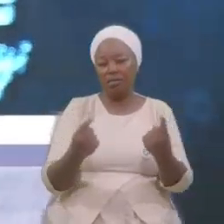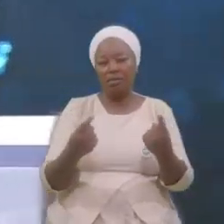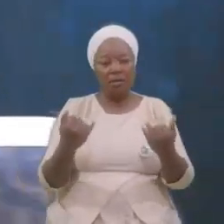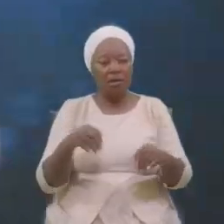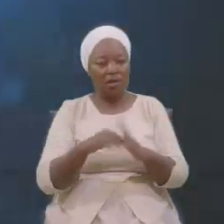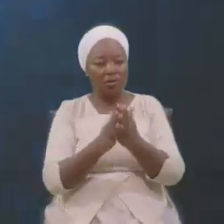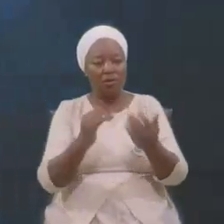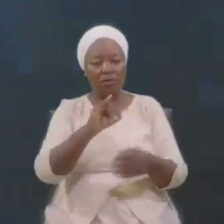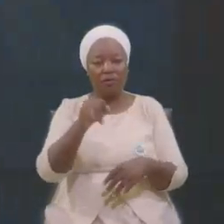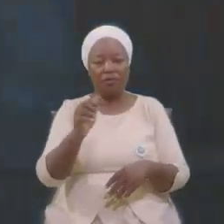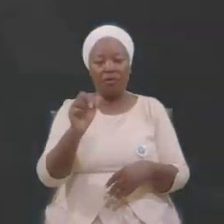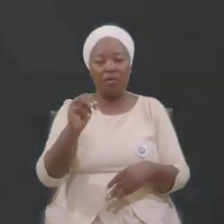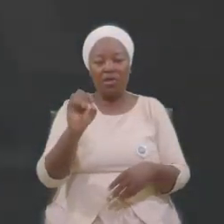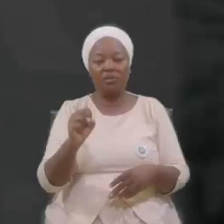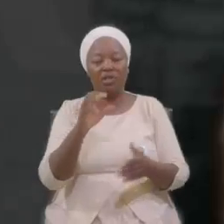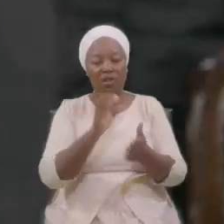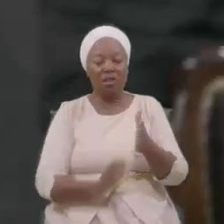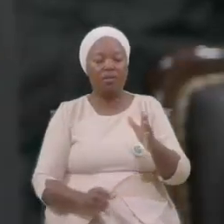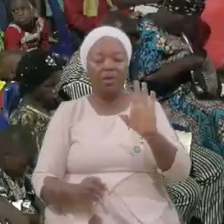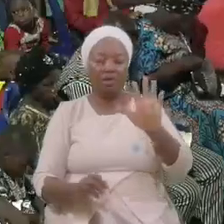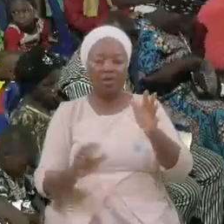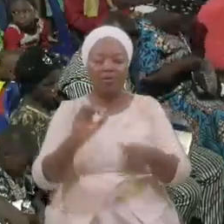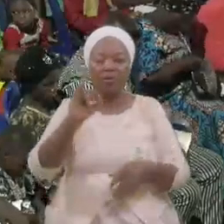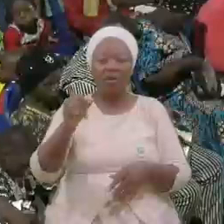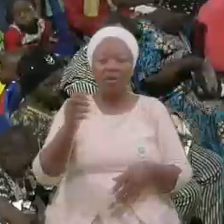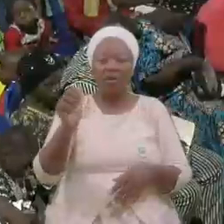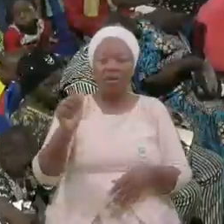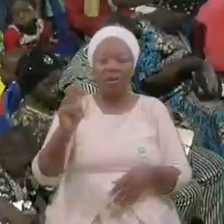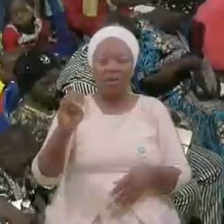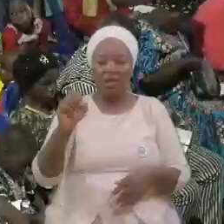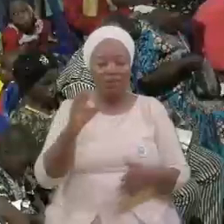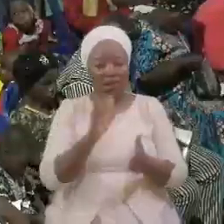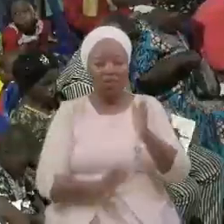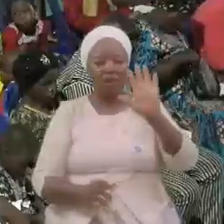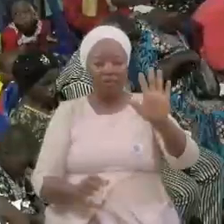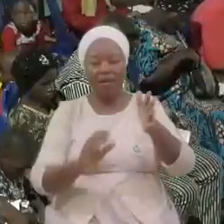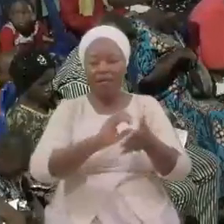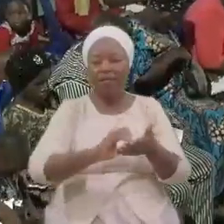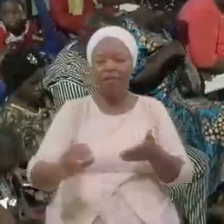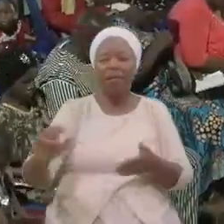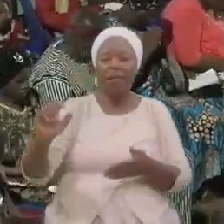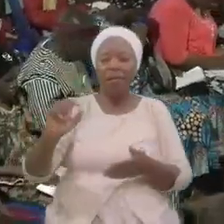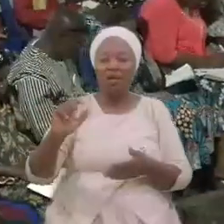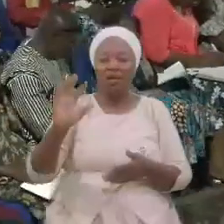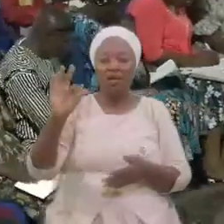chapter 5. I'm reading from verse 19. James chapter 5.